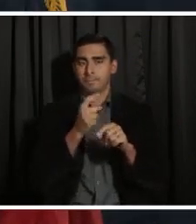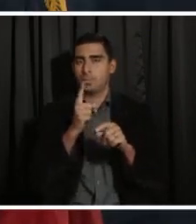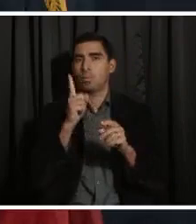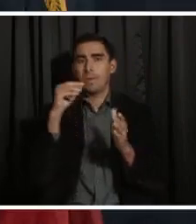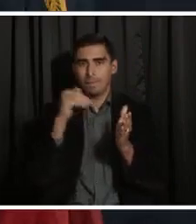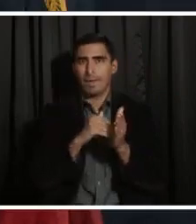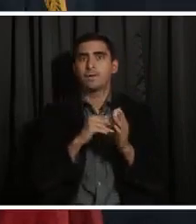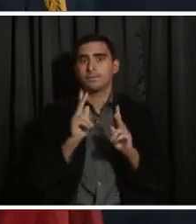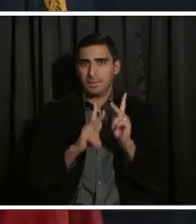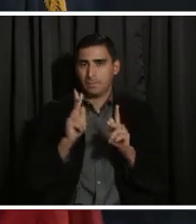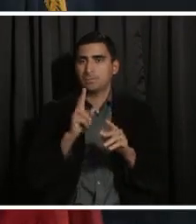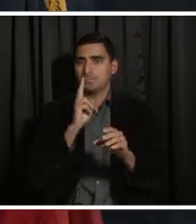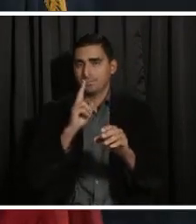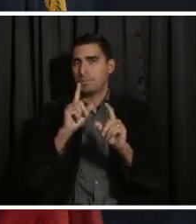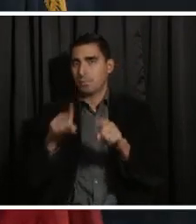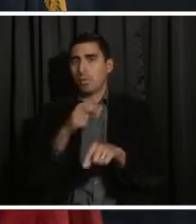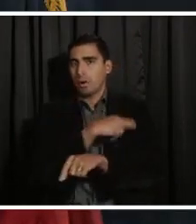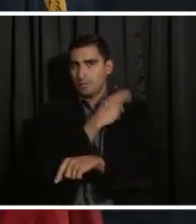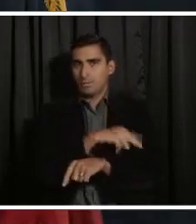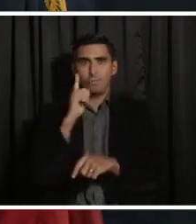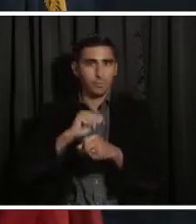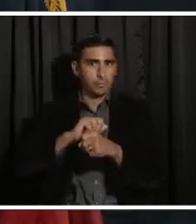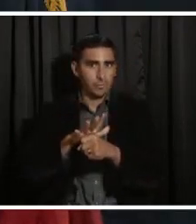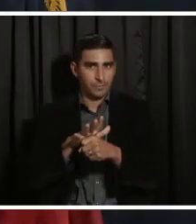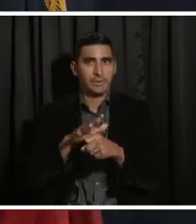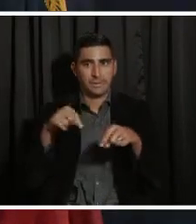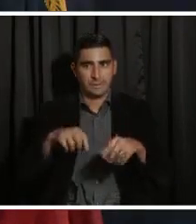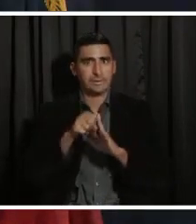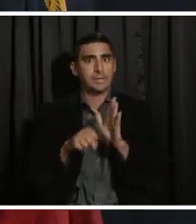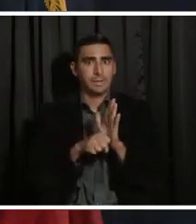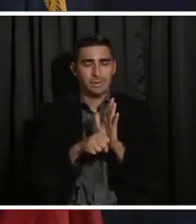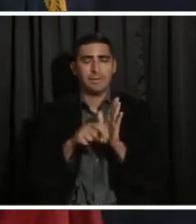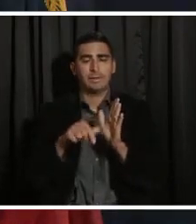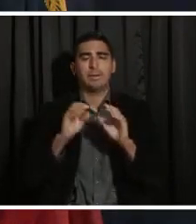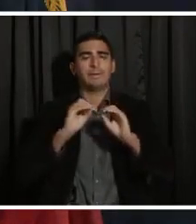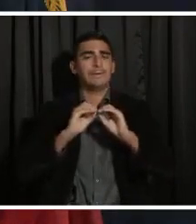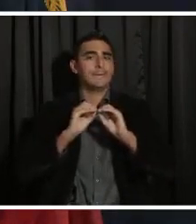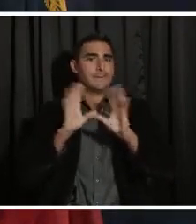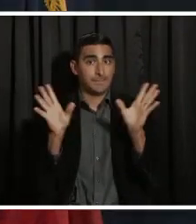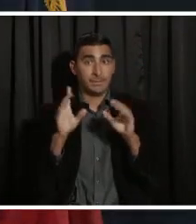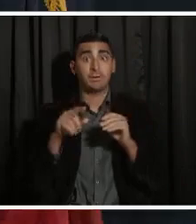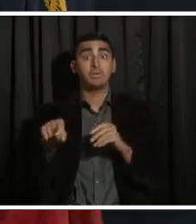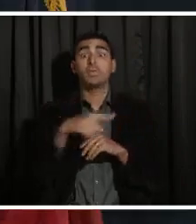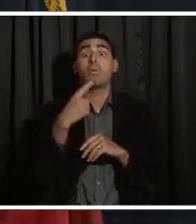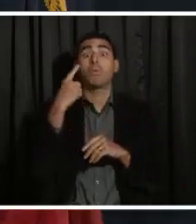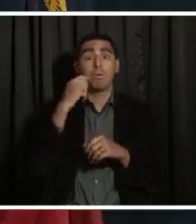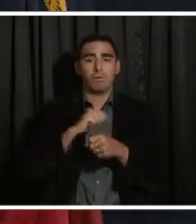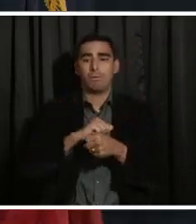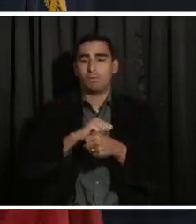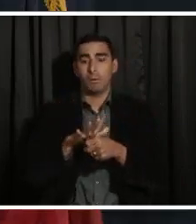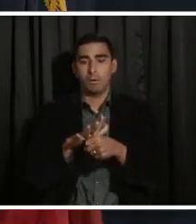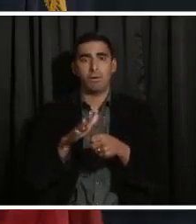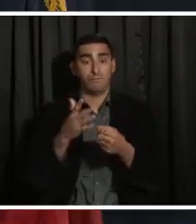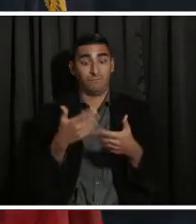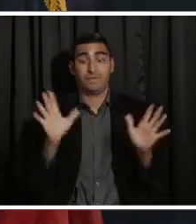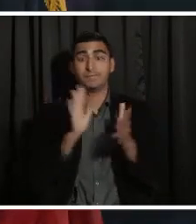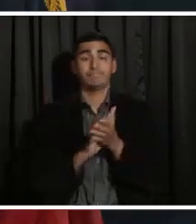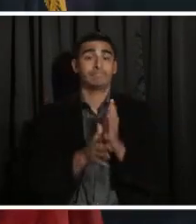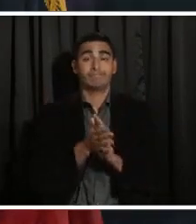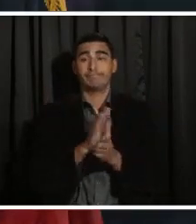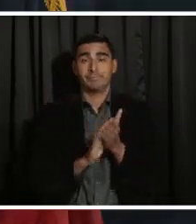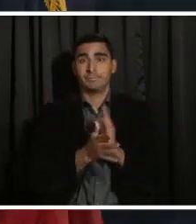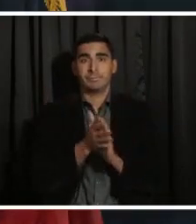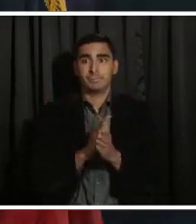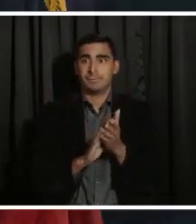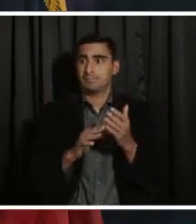hospitalizations for COVID in our state. This is a very stark reminder for anybody who thought the pandemic was over, they could slip by